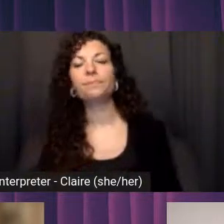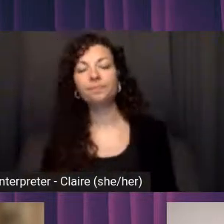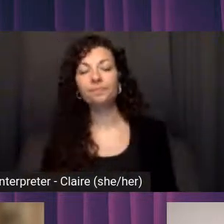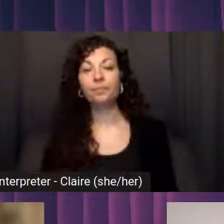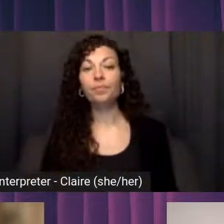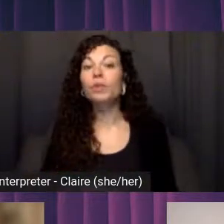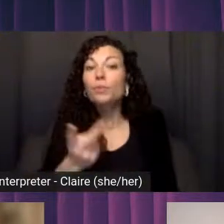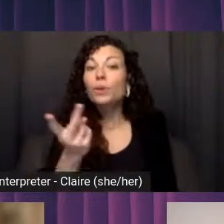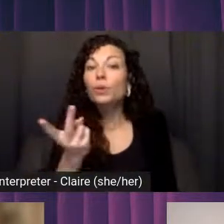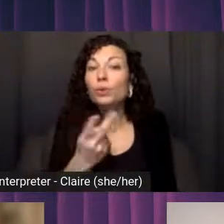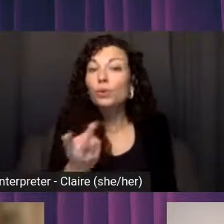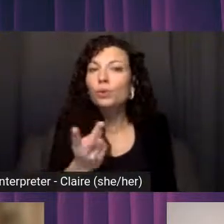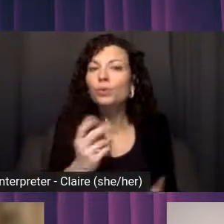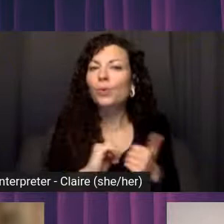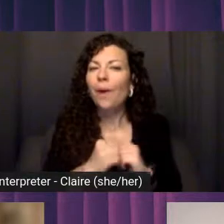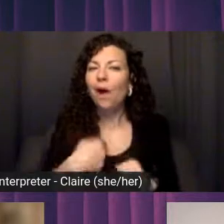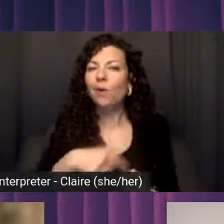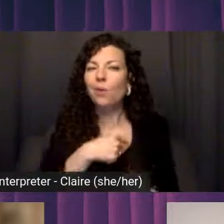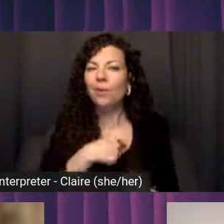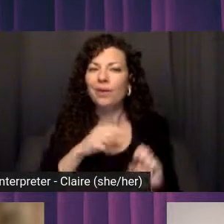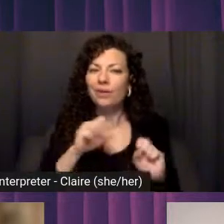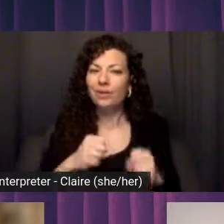you and your organizations?